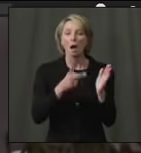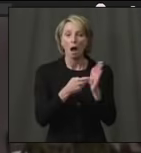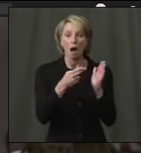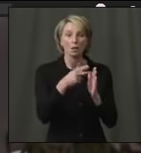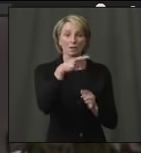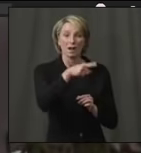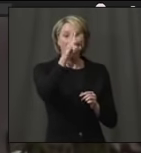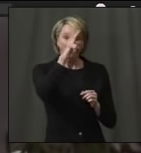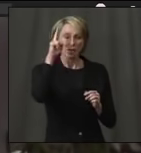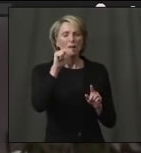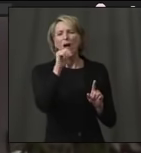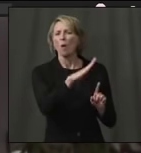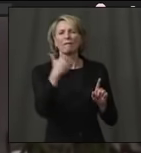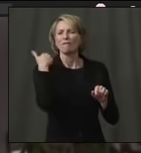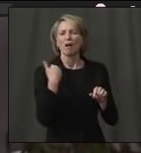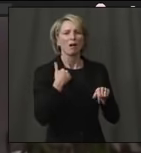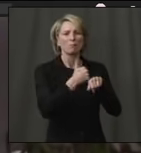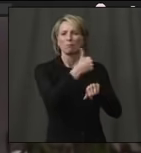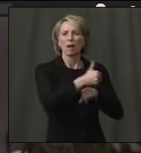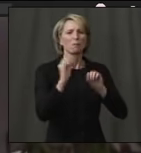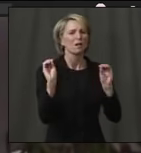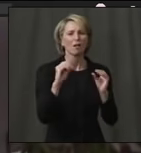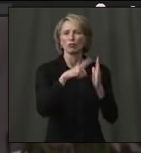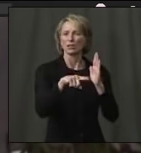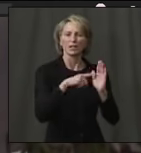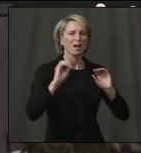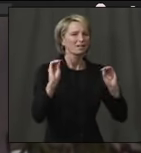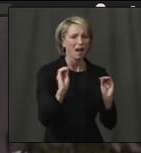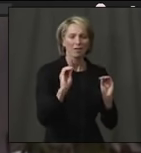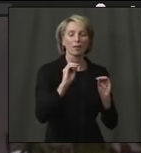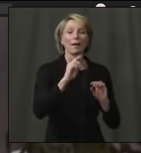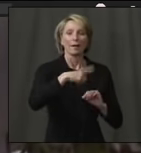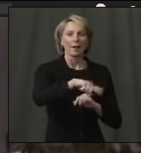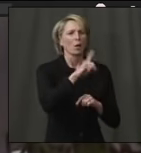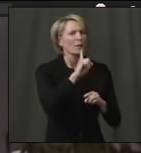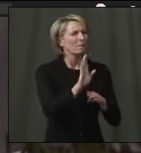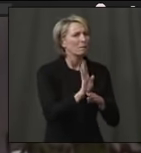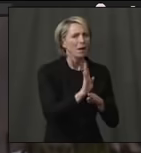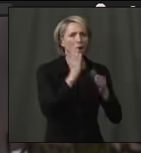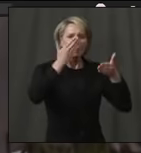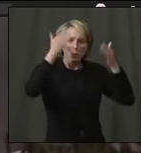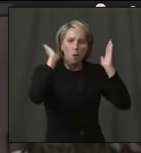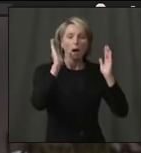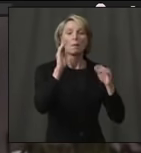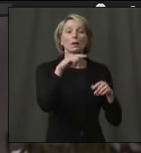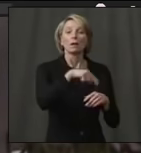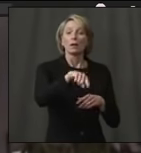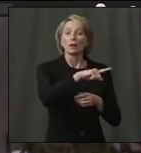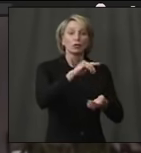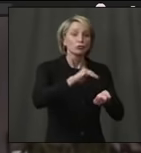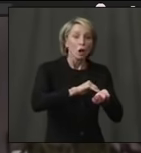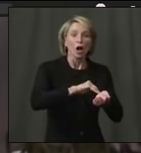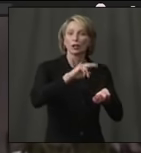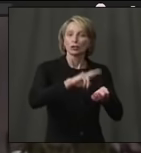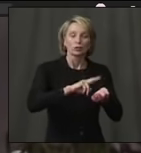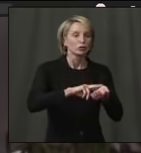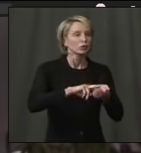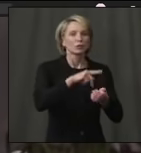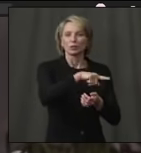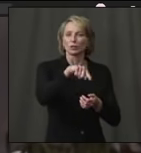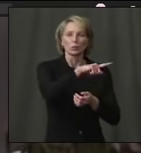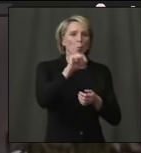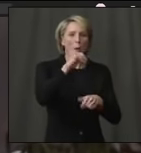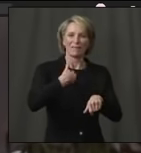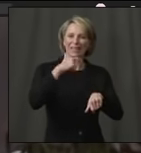going on there and the various patients, the nurses don't have the time to get you to do those very